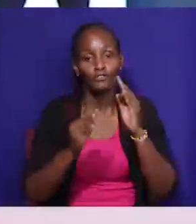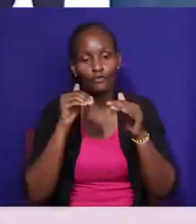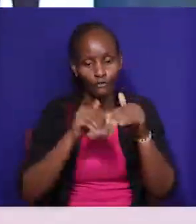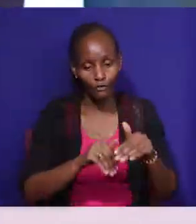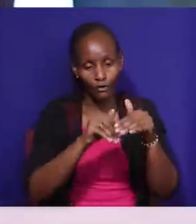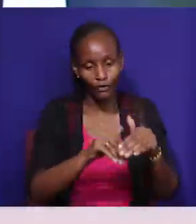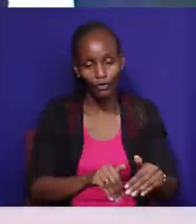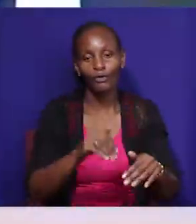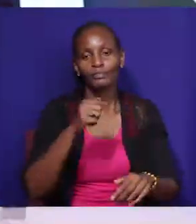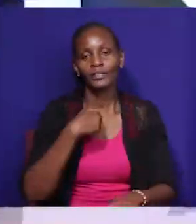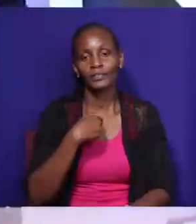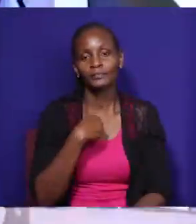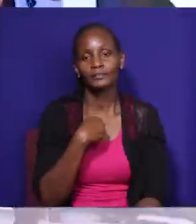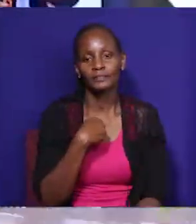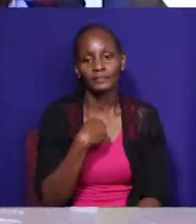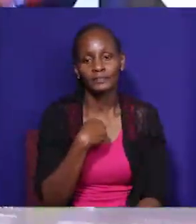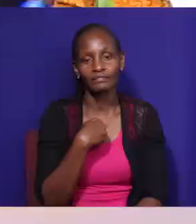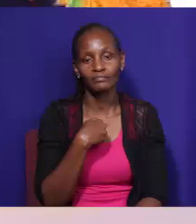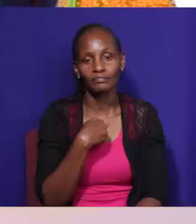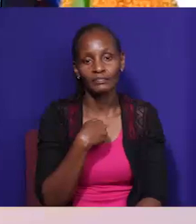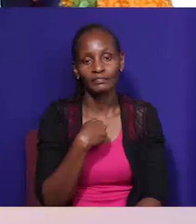you follow me.